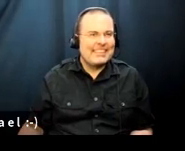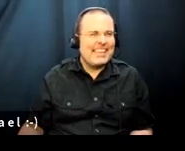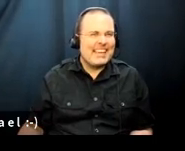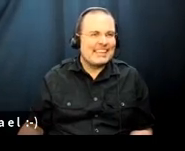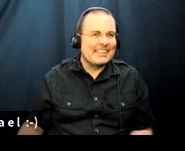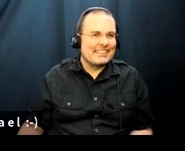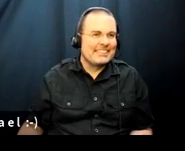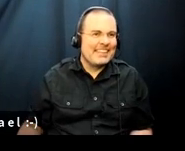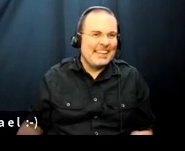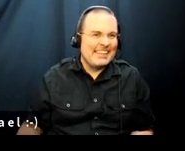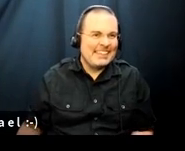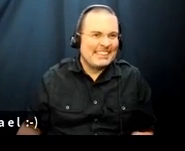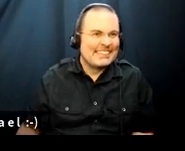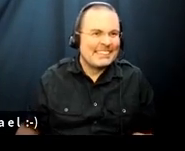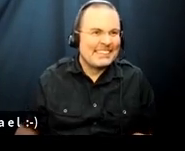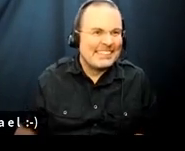So. Yeah, a little.